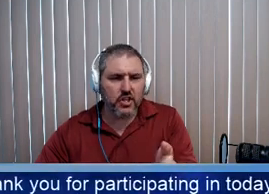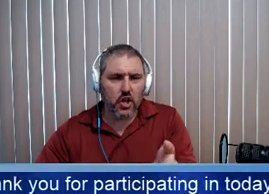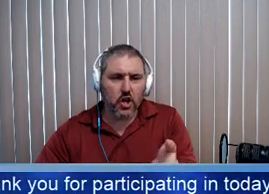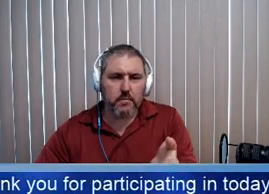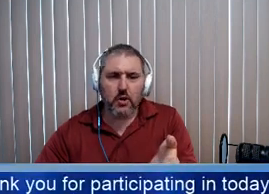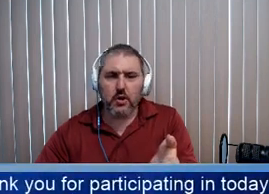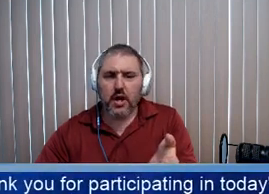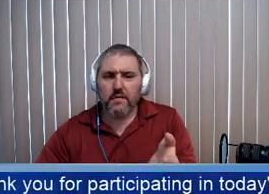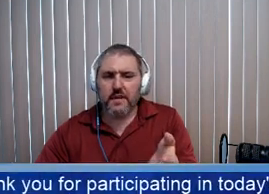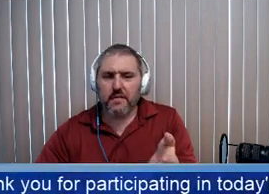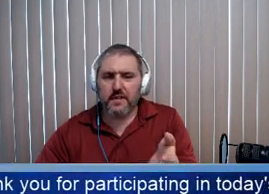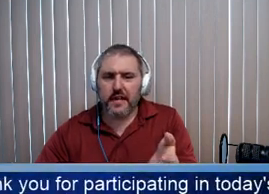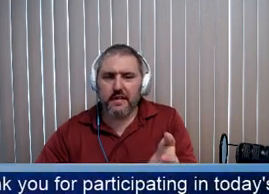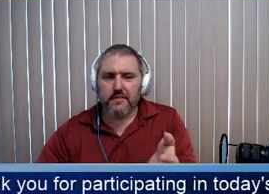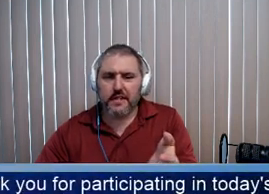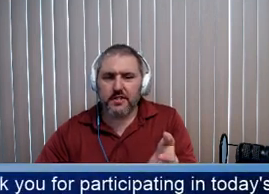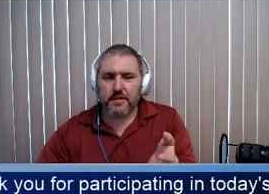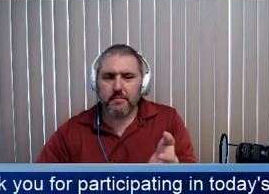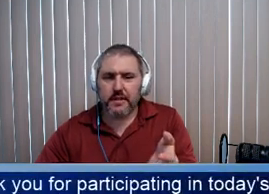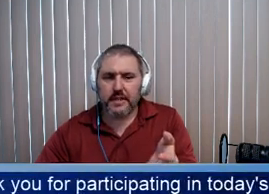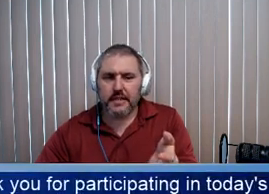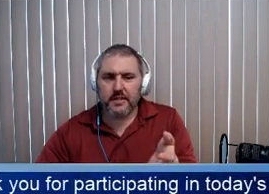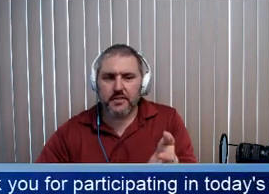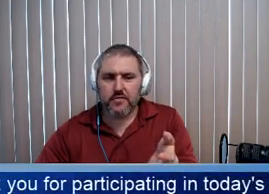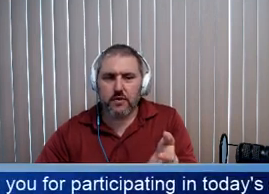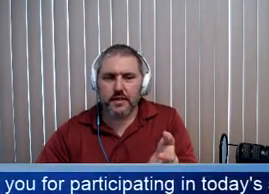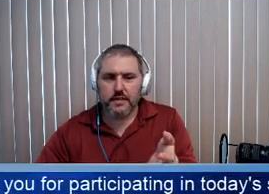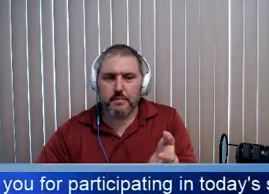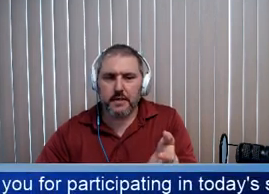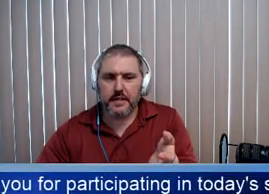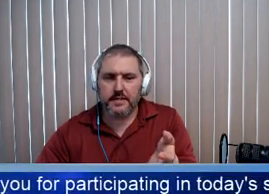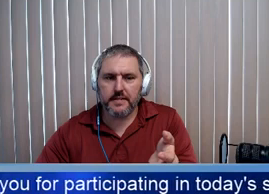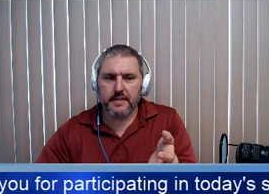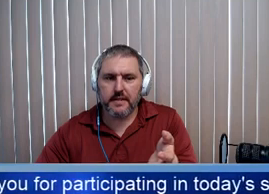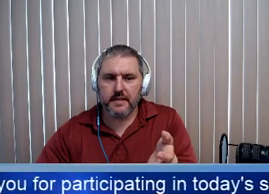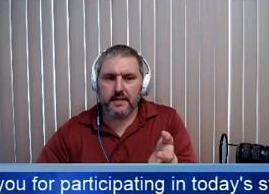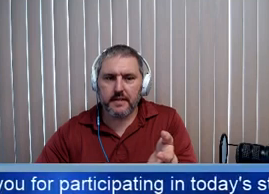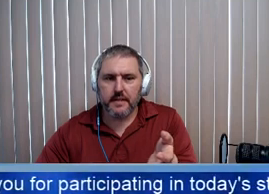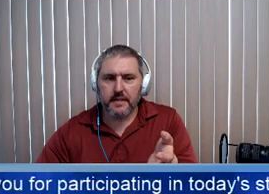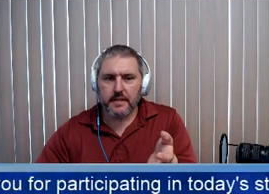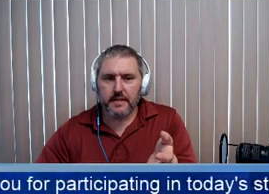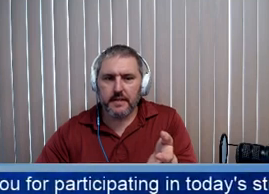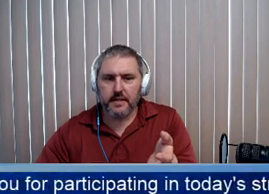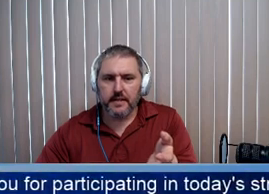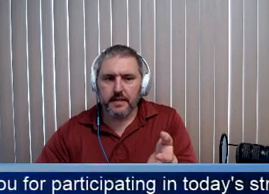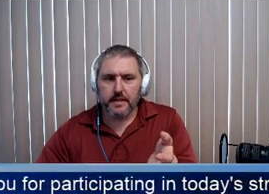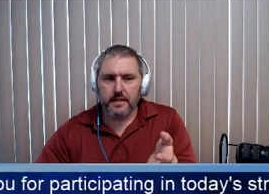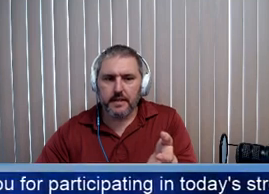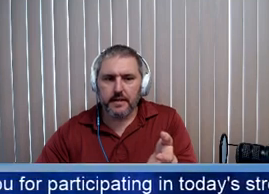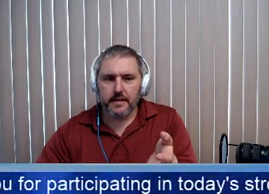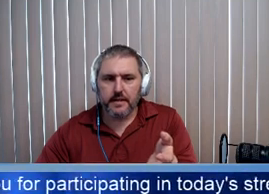That's his alarm going off and everything after they just completely destroyed his place.